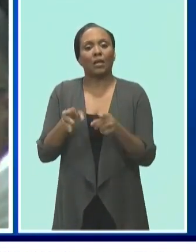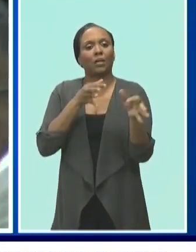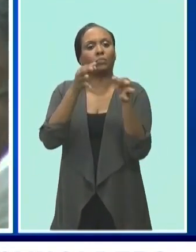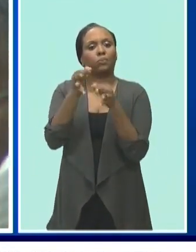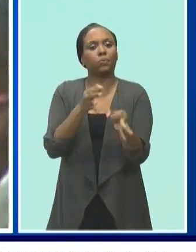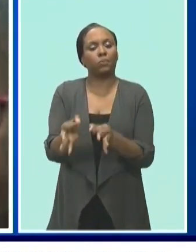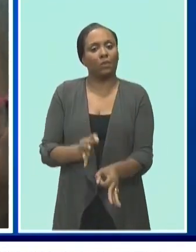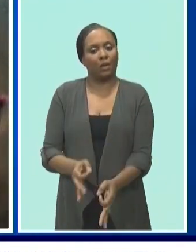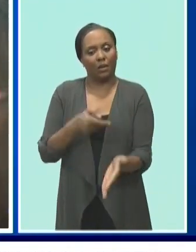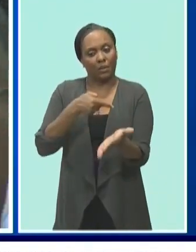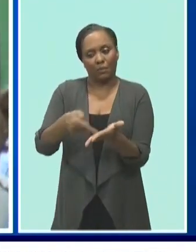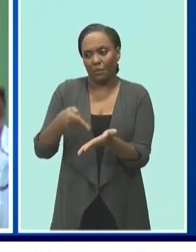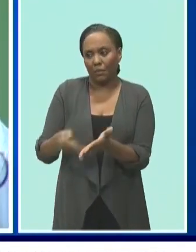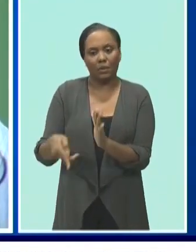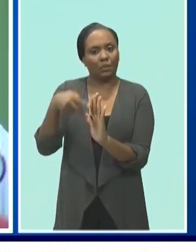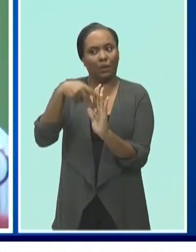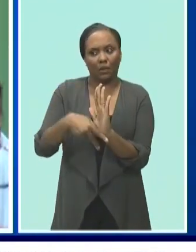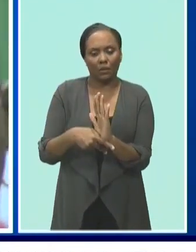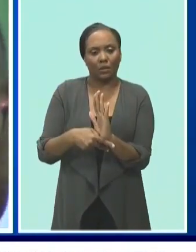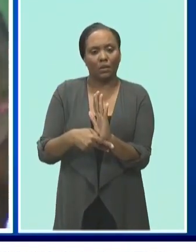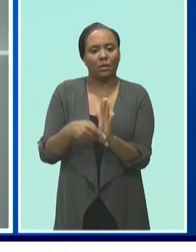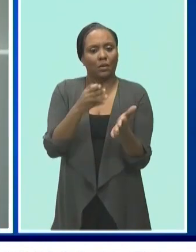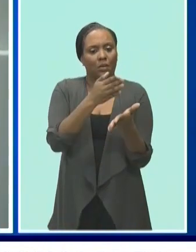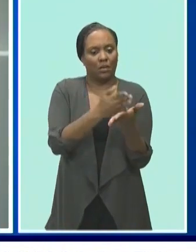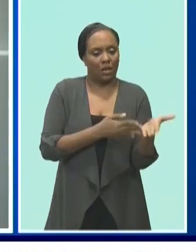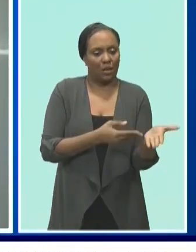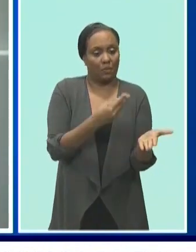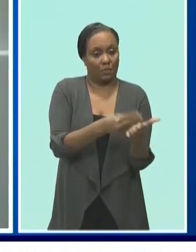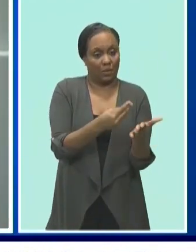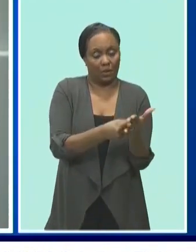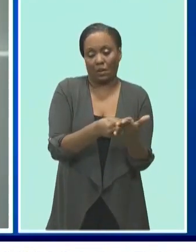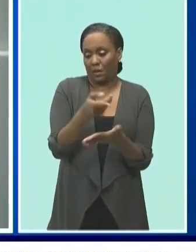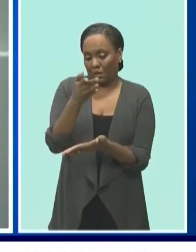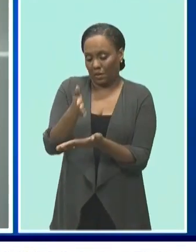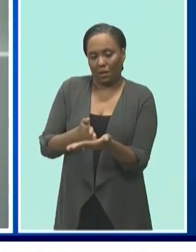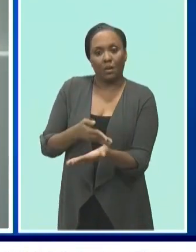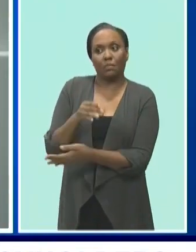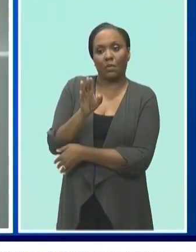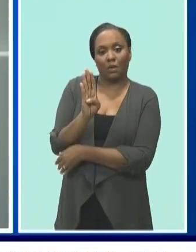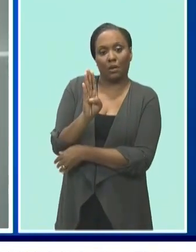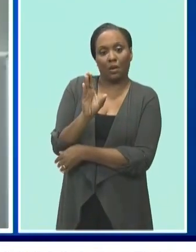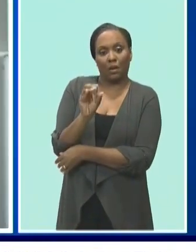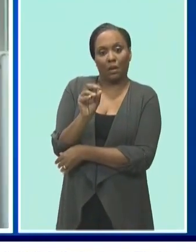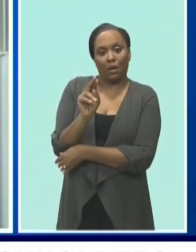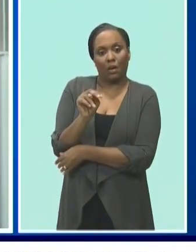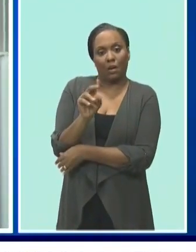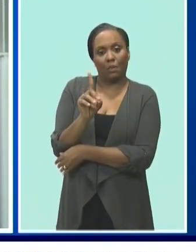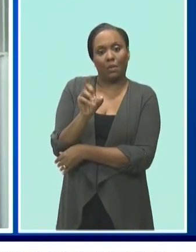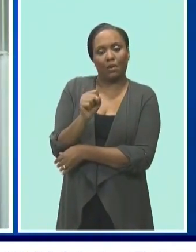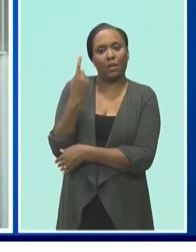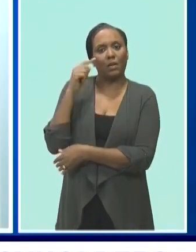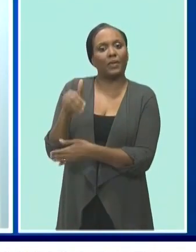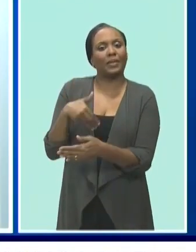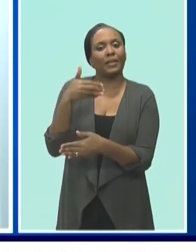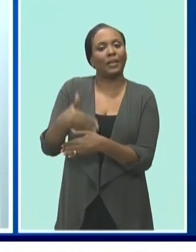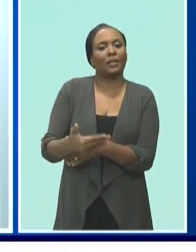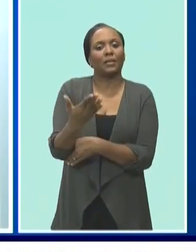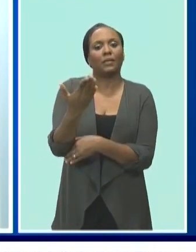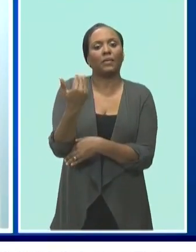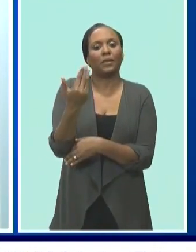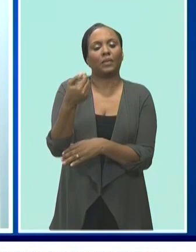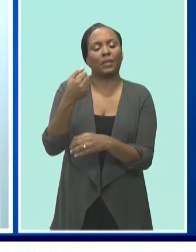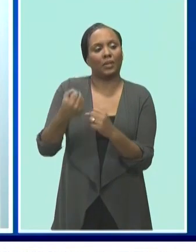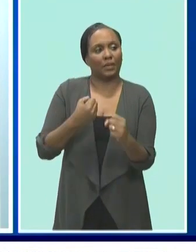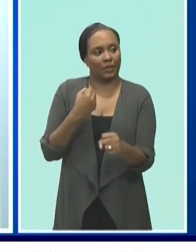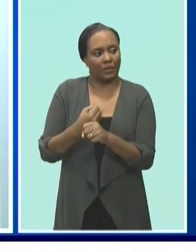of the payment policy that will be done in bonds, which will pay cash on a quarterly basis over the next 15 years. So the bonds